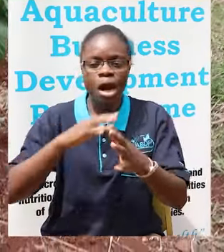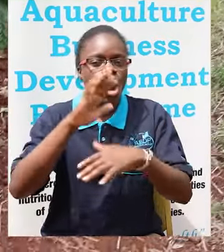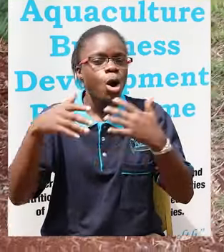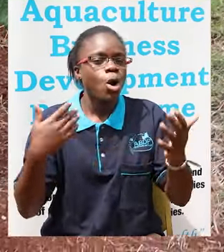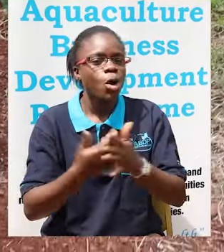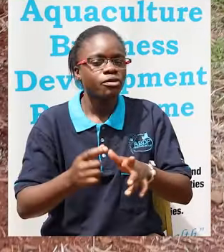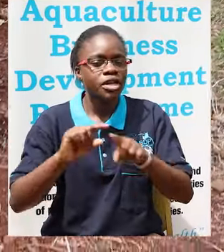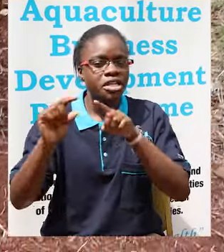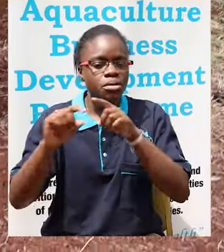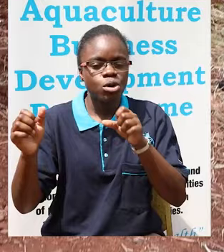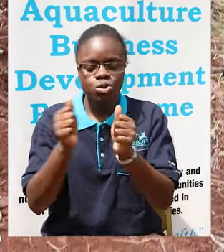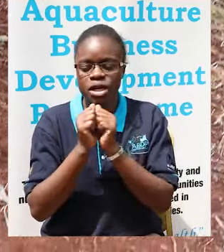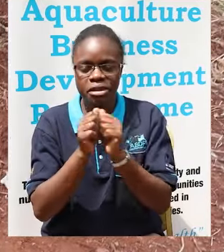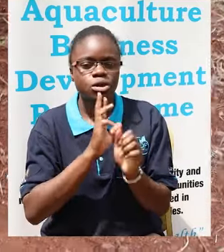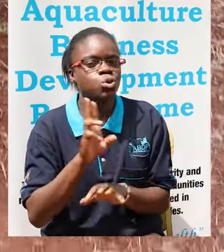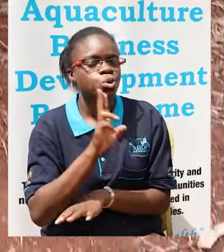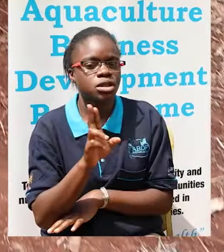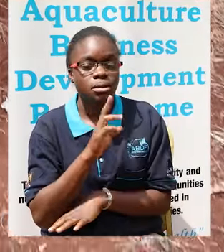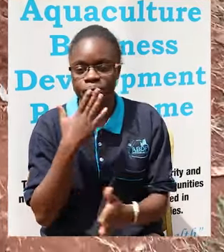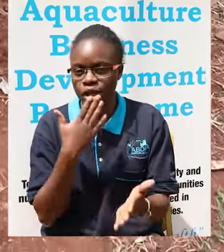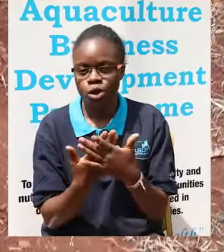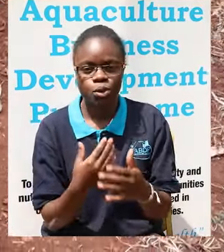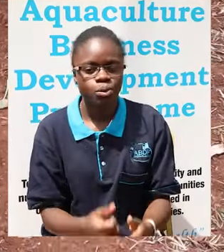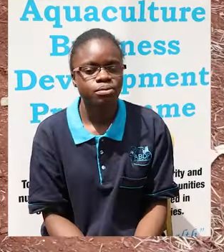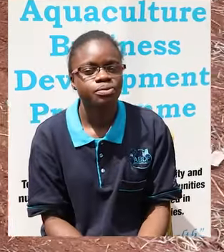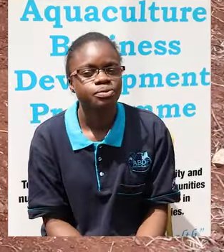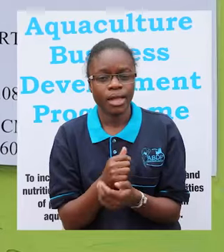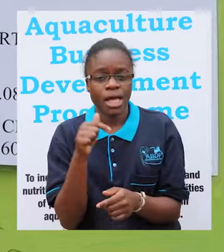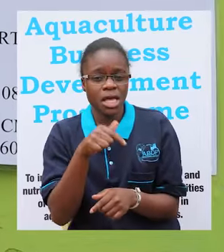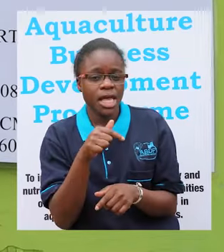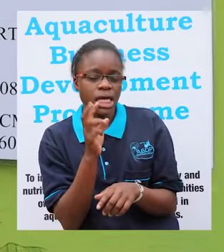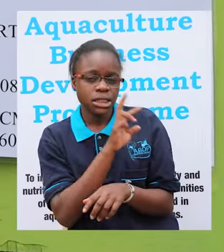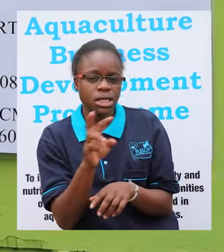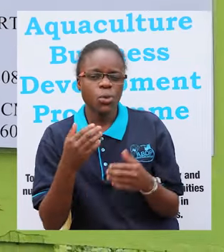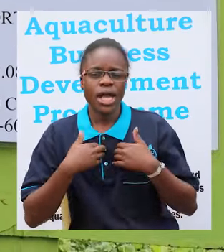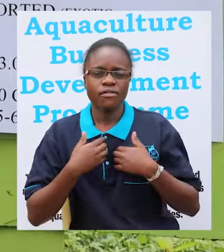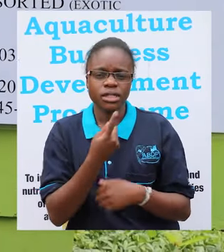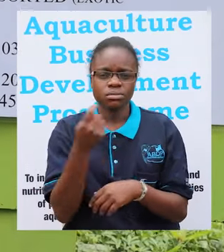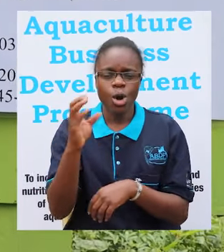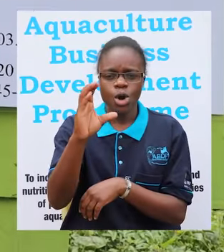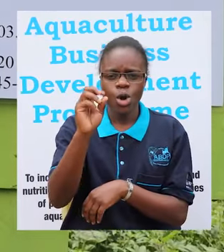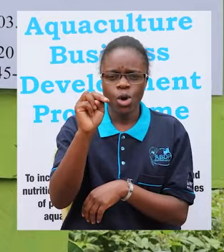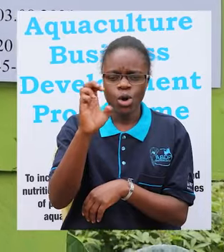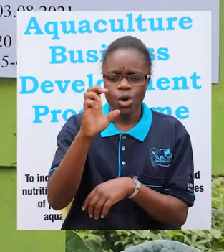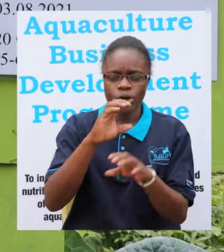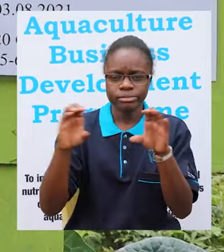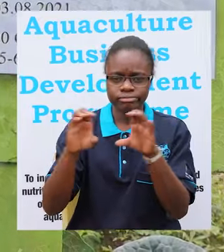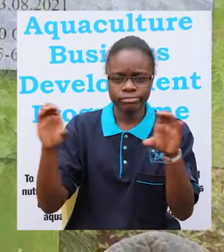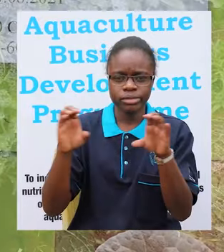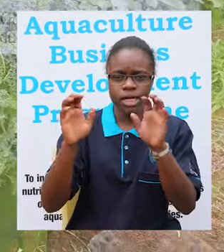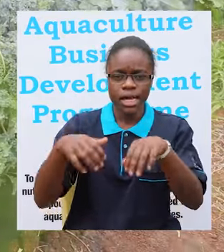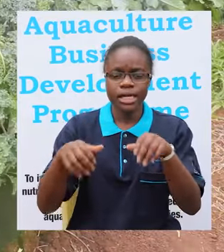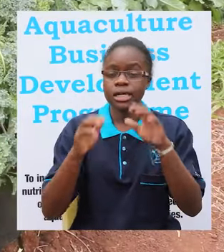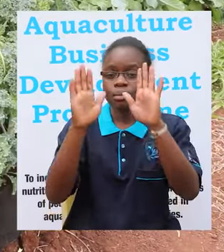all these vegetables together for my use. Thank you. This is a small corn garden. It's